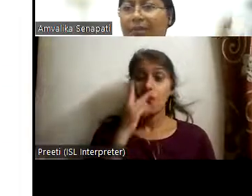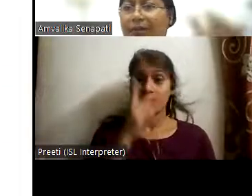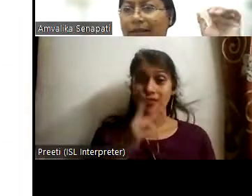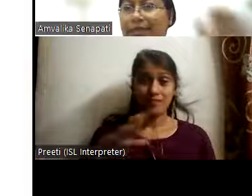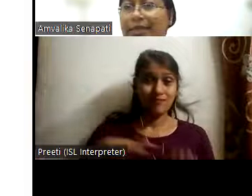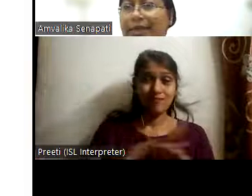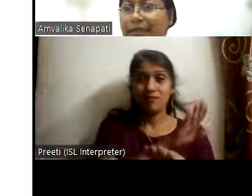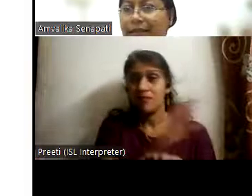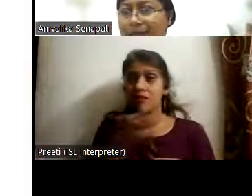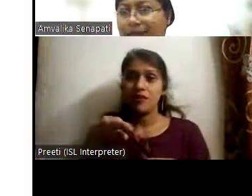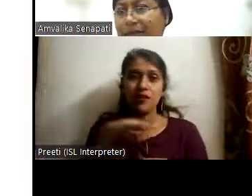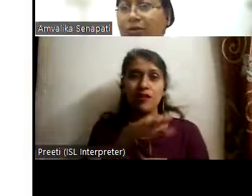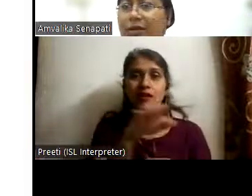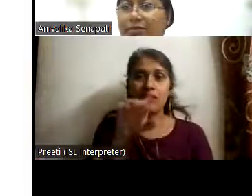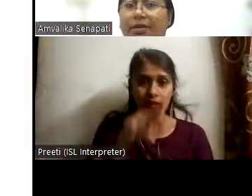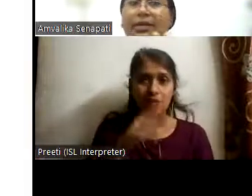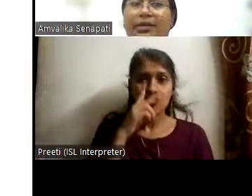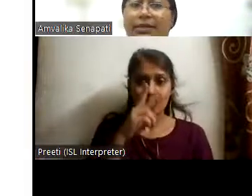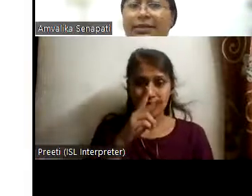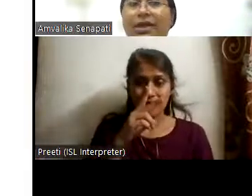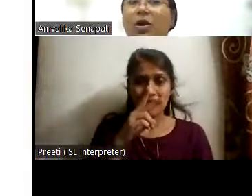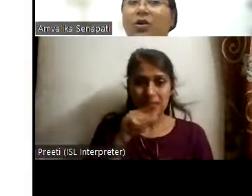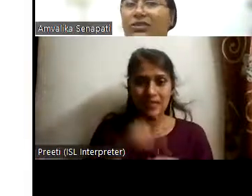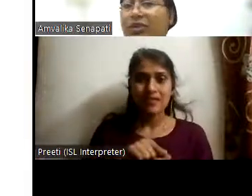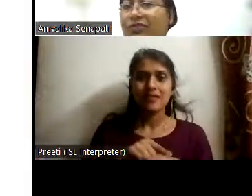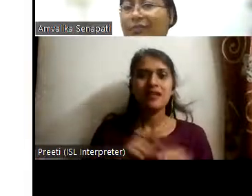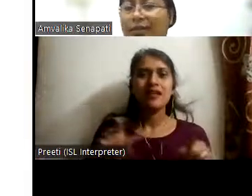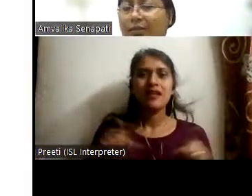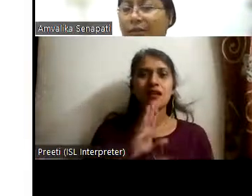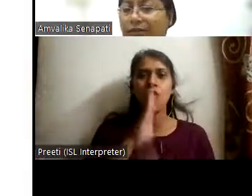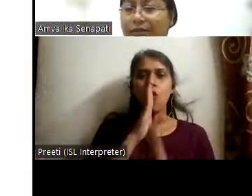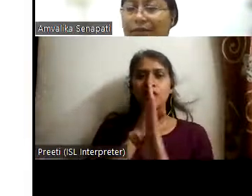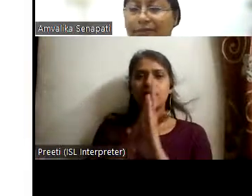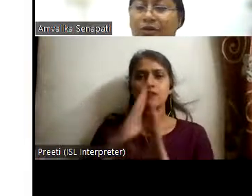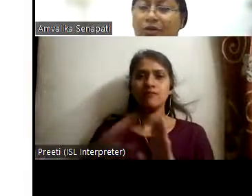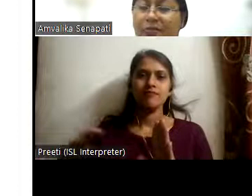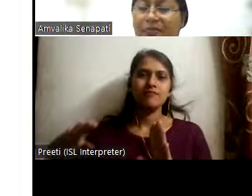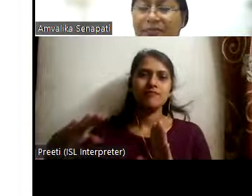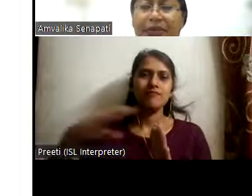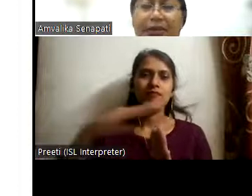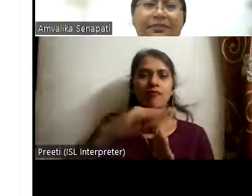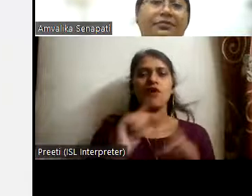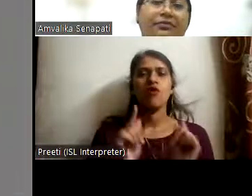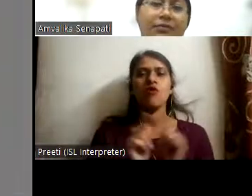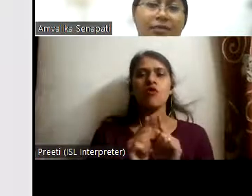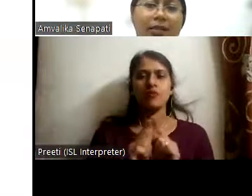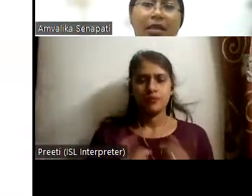up, it has a landing, then it goes up, zigzag, or a straight ramp like the one on the left at the top.